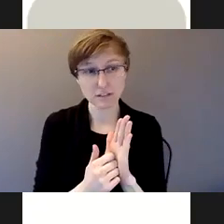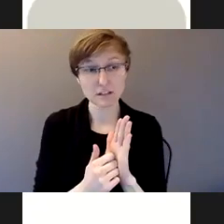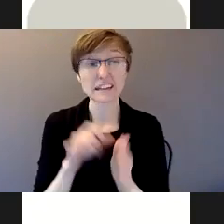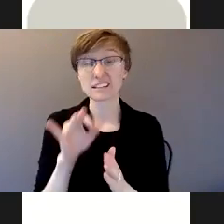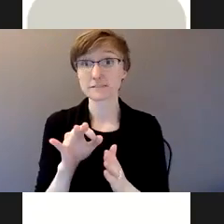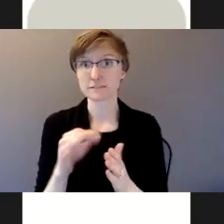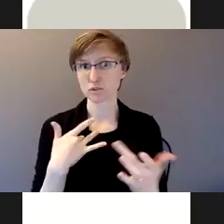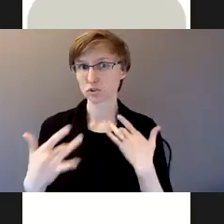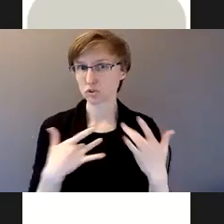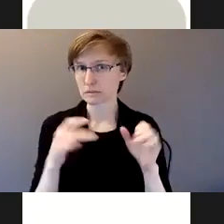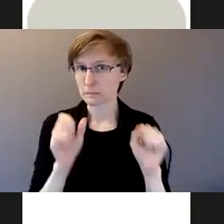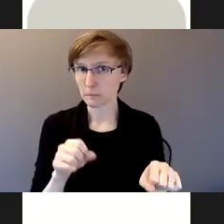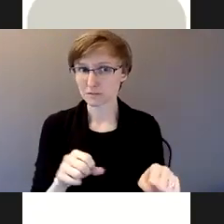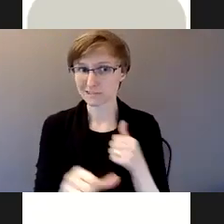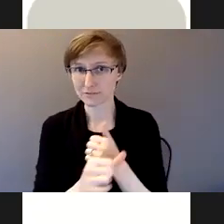through a justice of the peace,